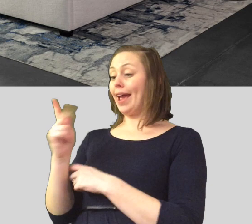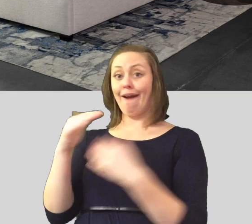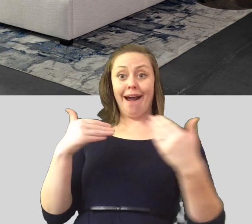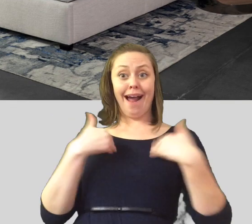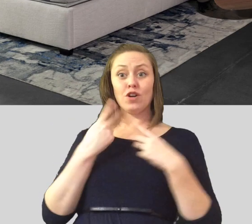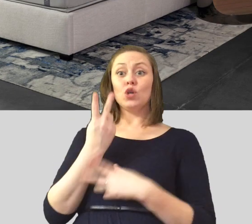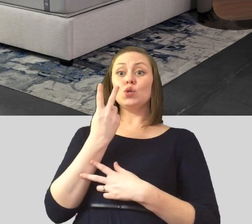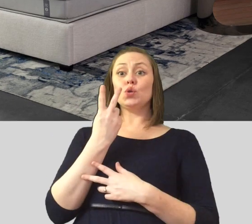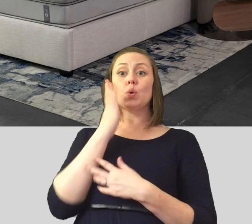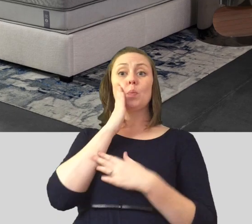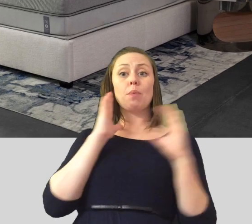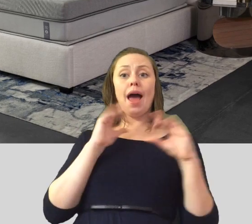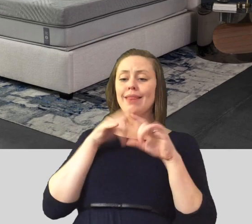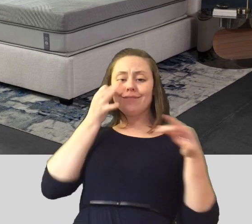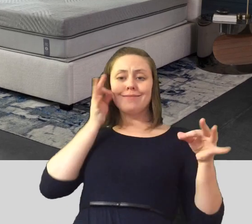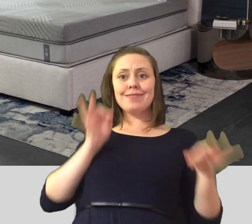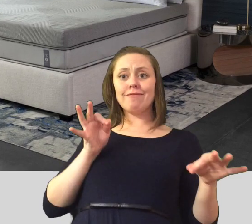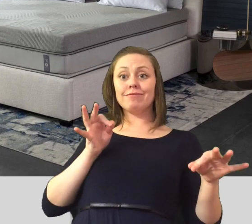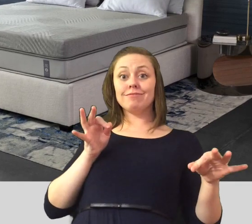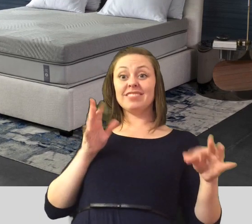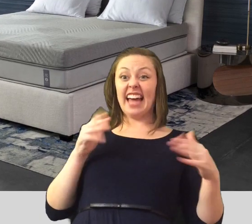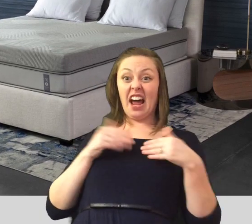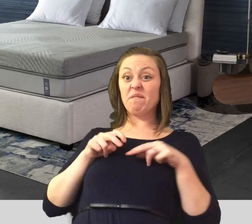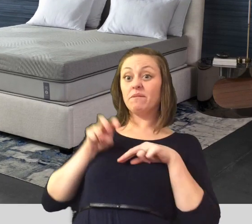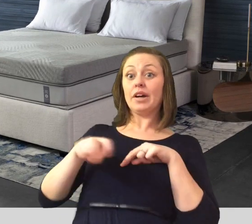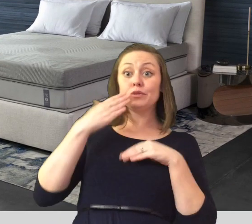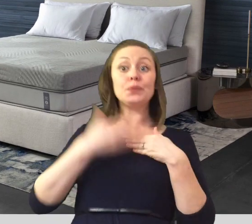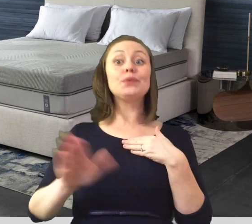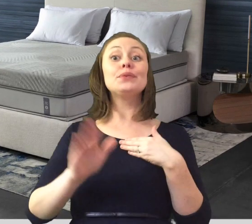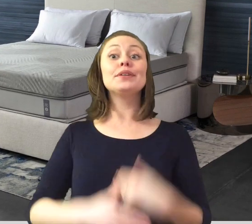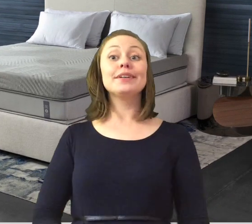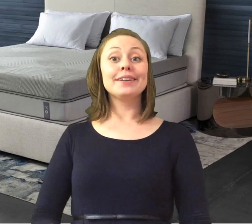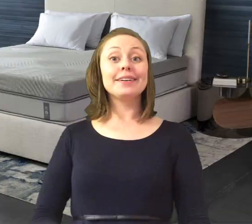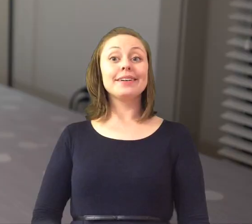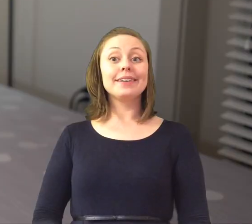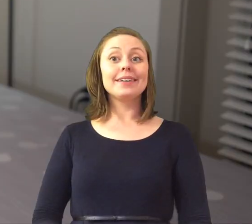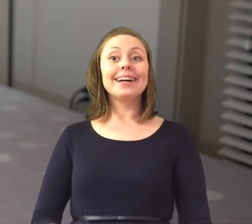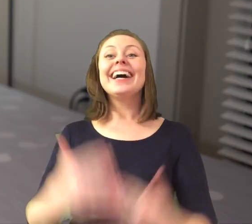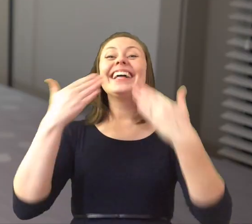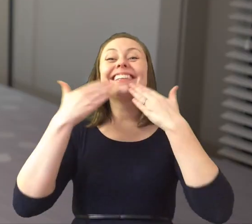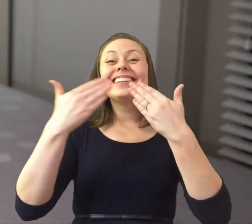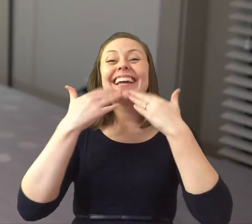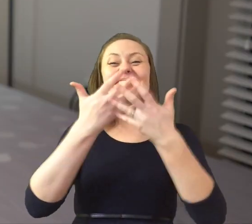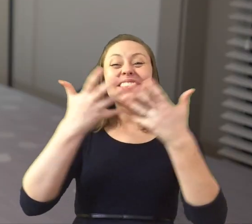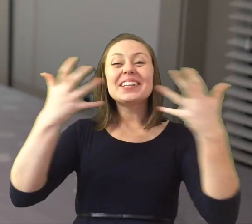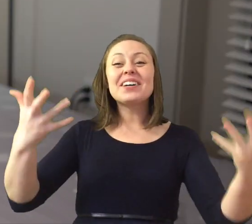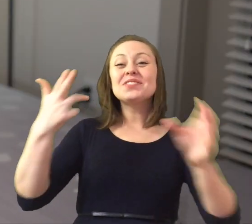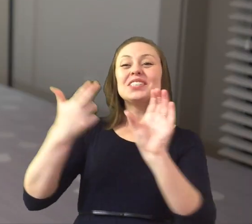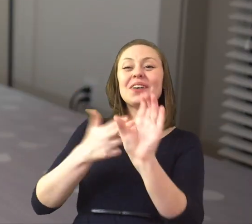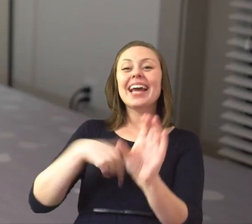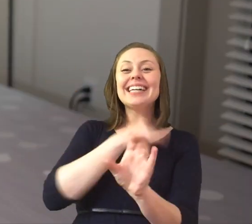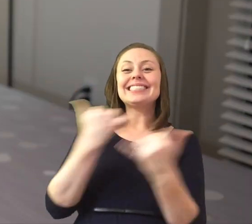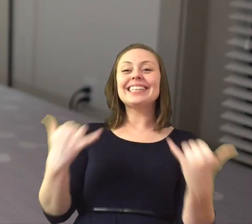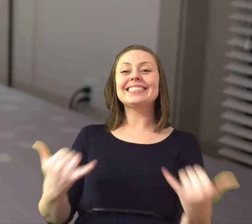2 beds that are definitely a step into the future. Thank you so much for joining us today.